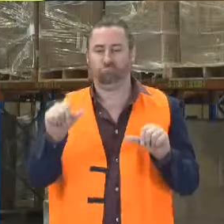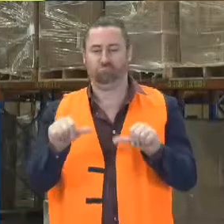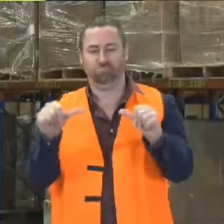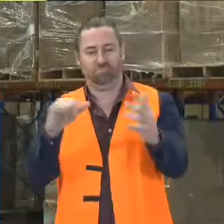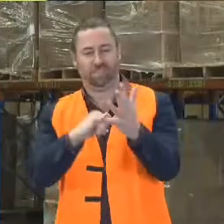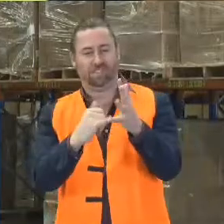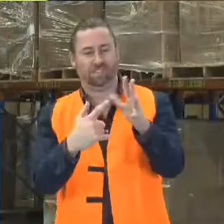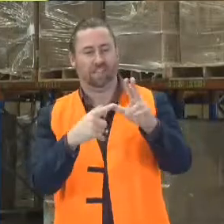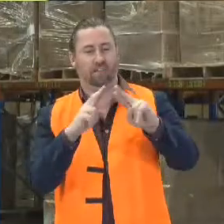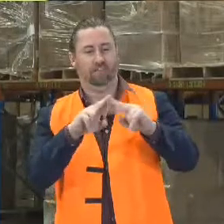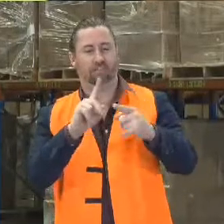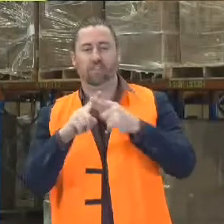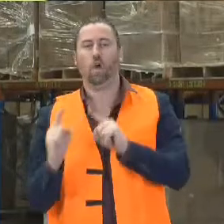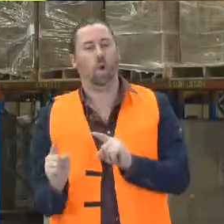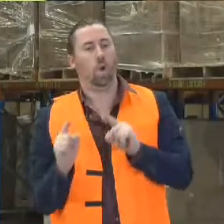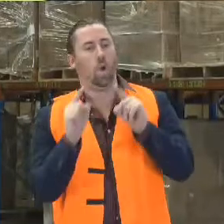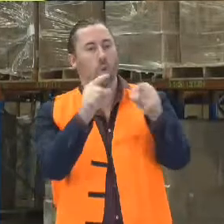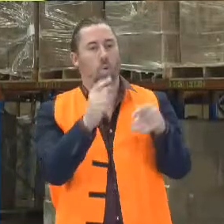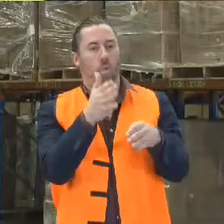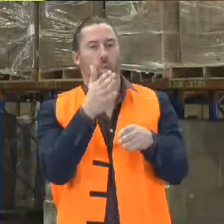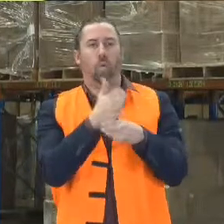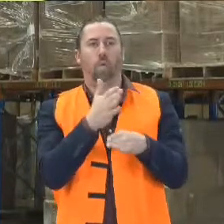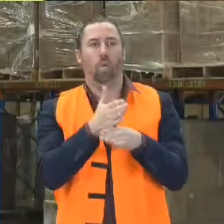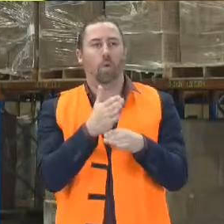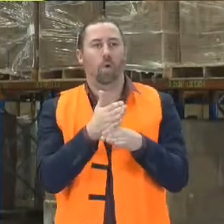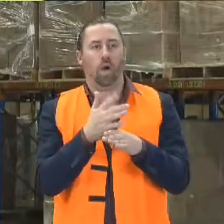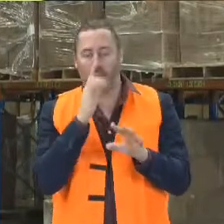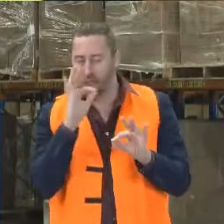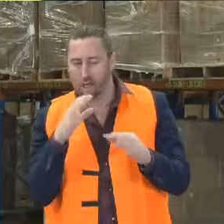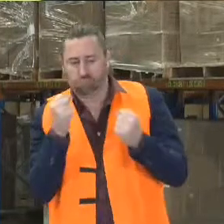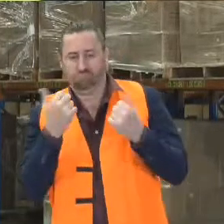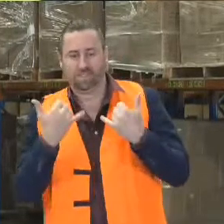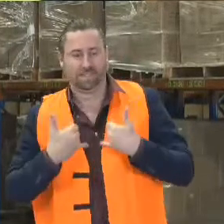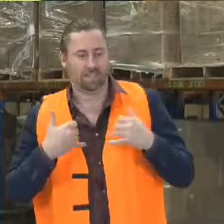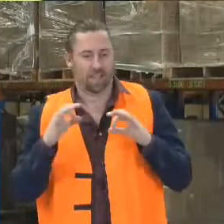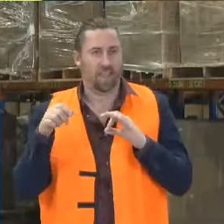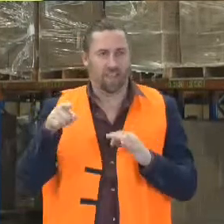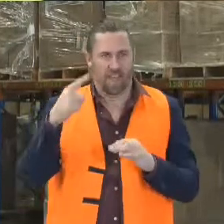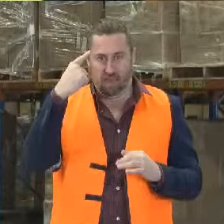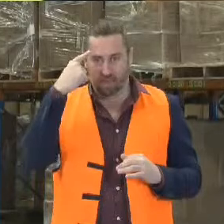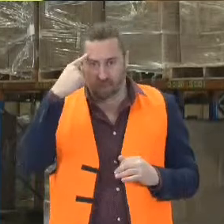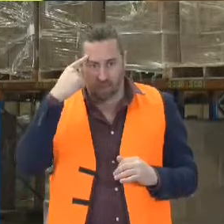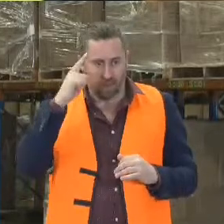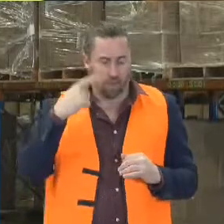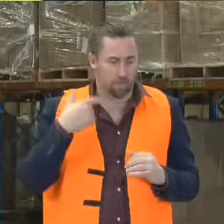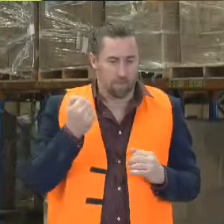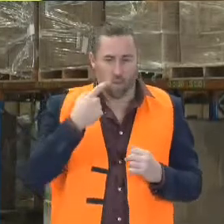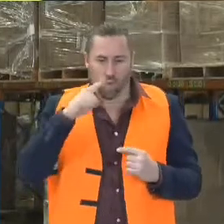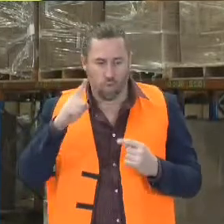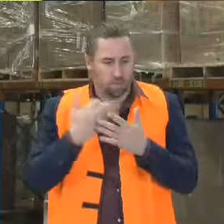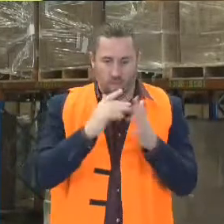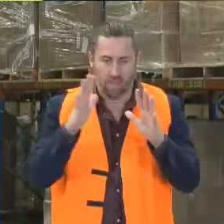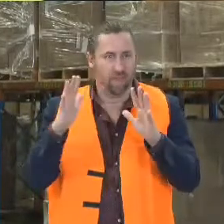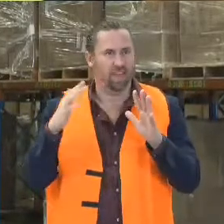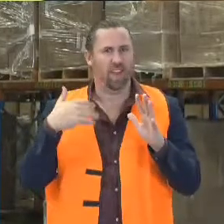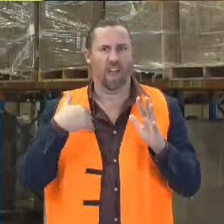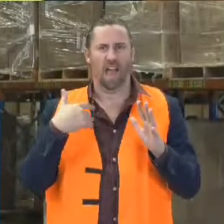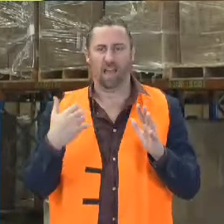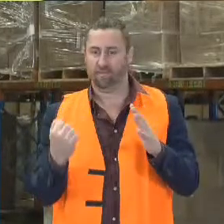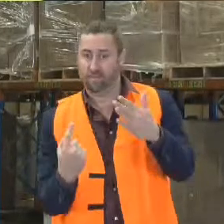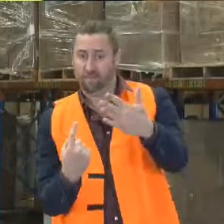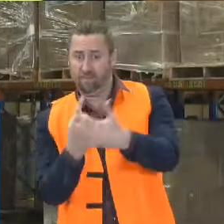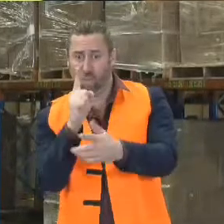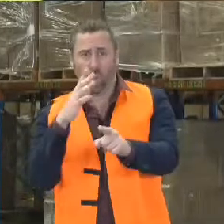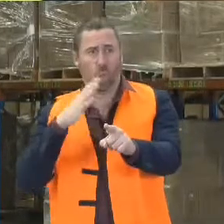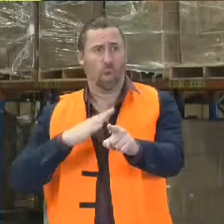they need to do their job. They do not need to lose sleep at all over the availability of